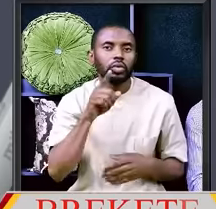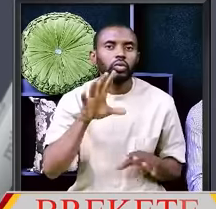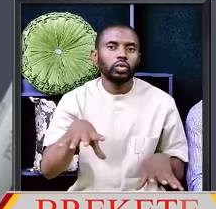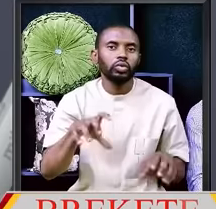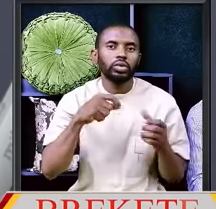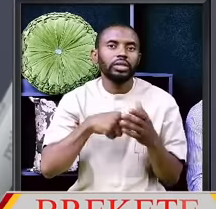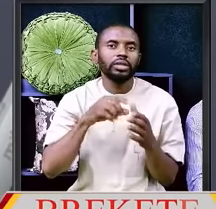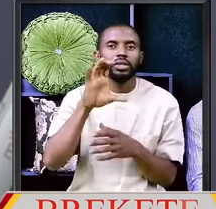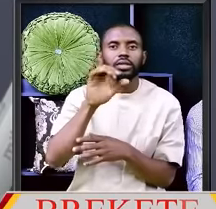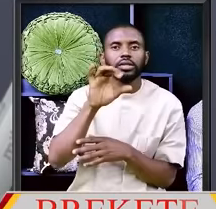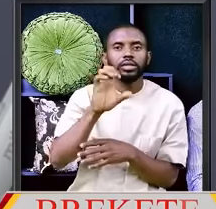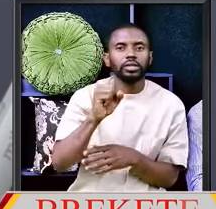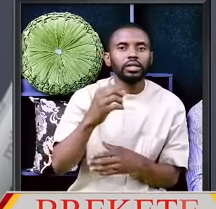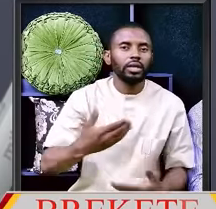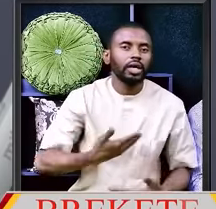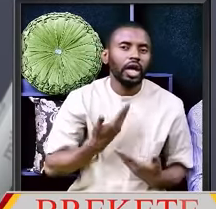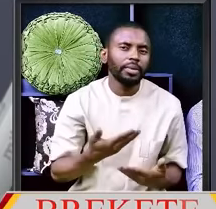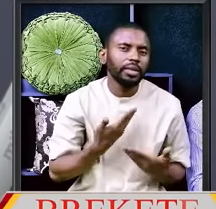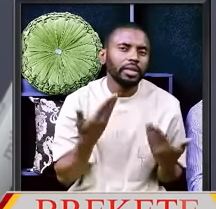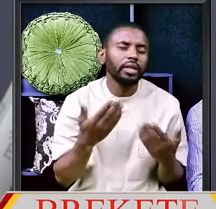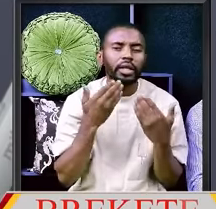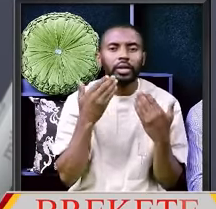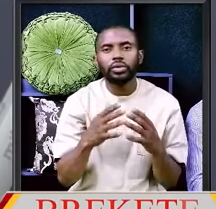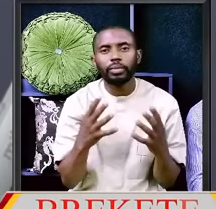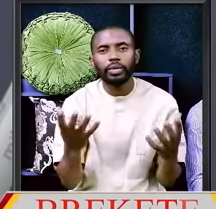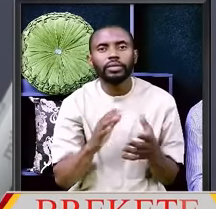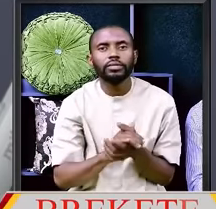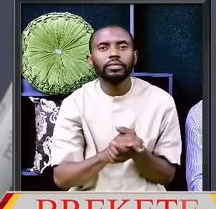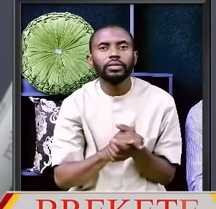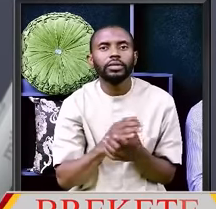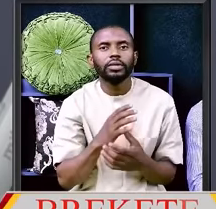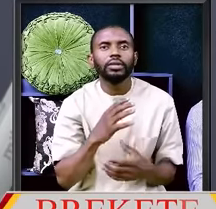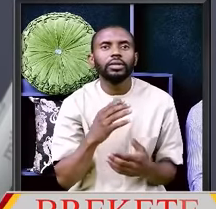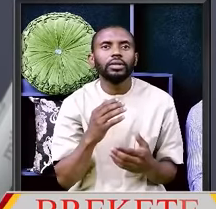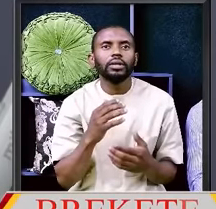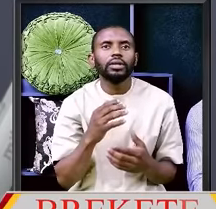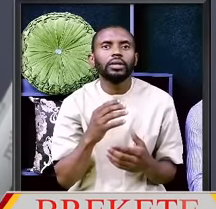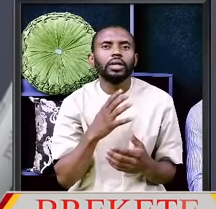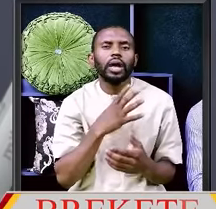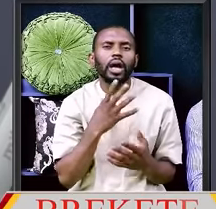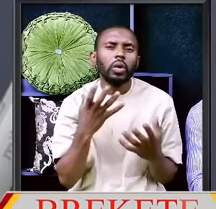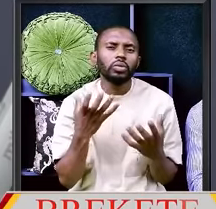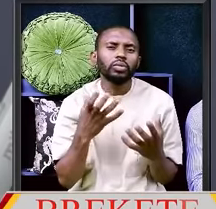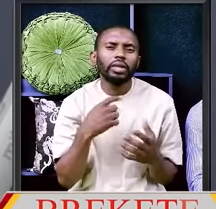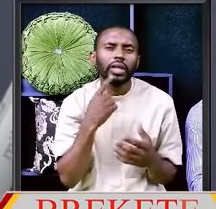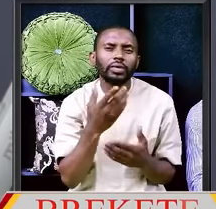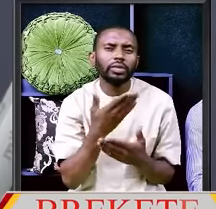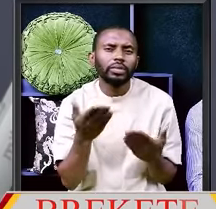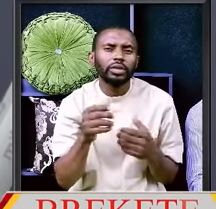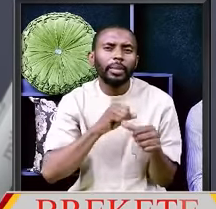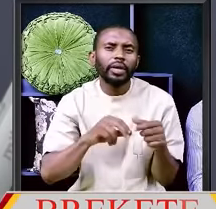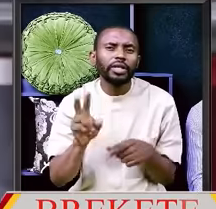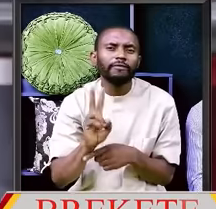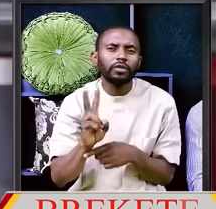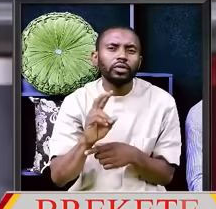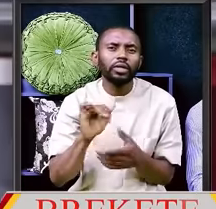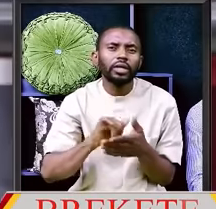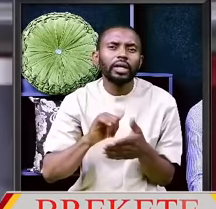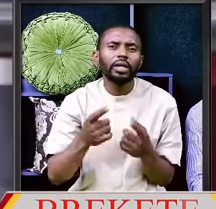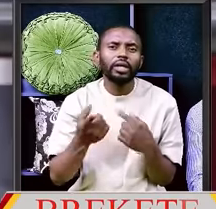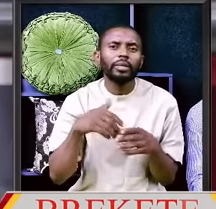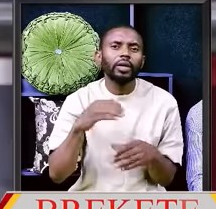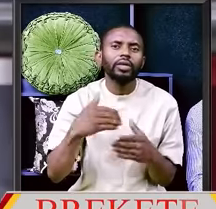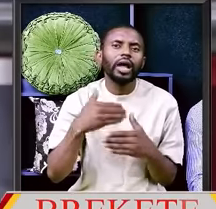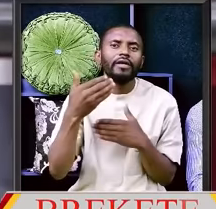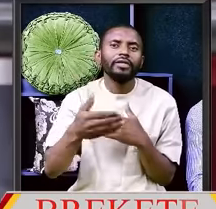case. I'm so much happy. Mm. Thank you so much. Yes. Yes, I want to tell you something about the video that came out